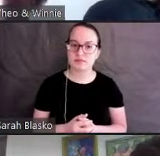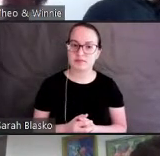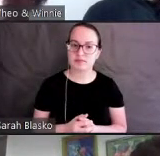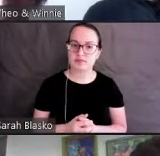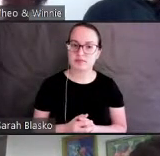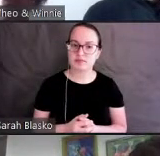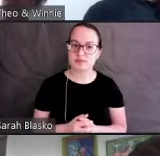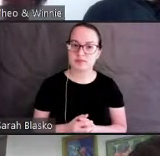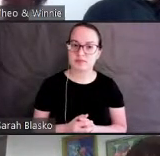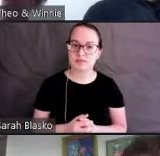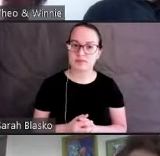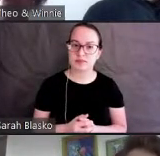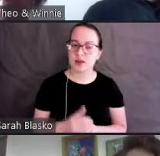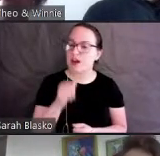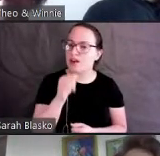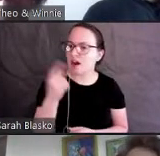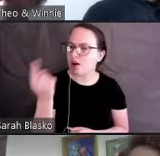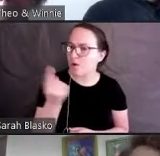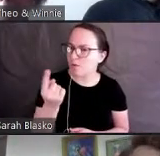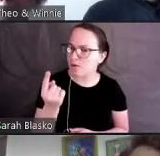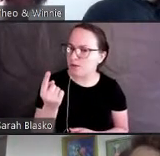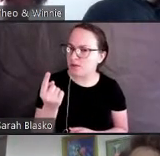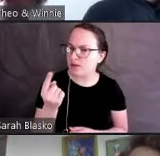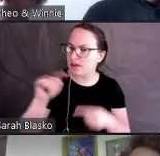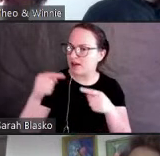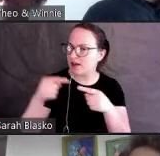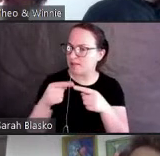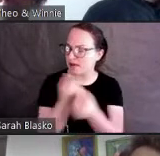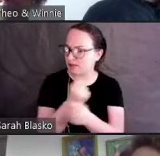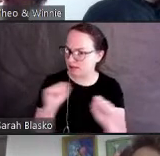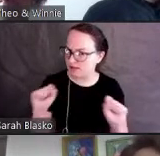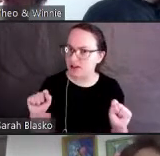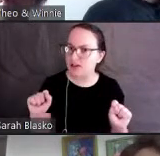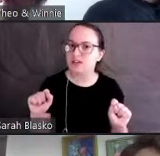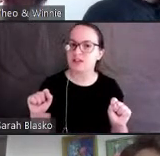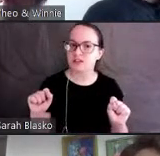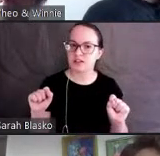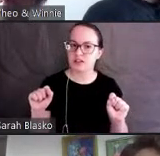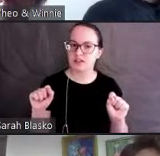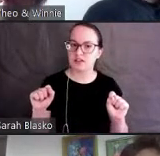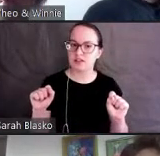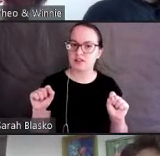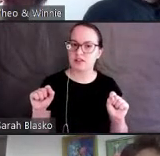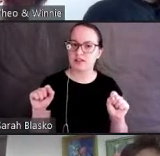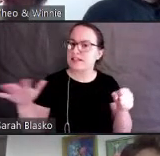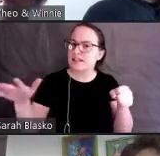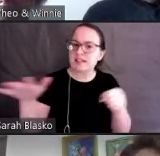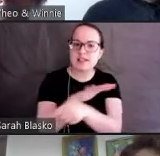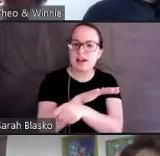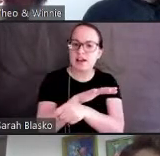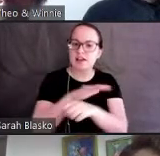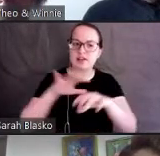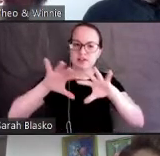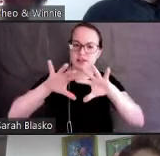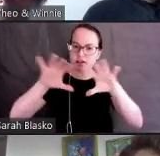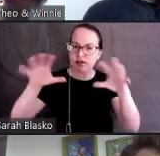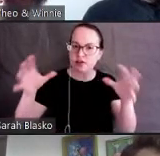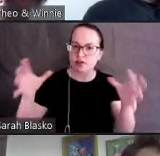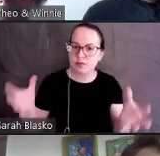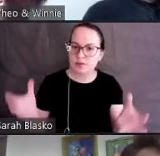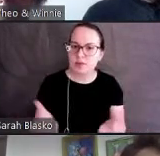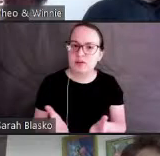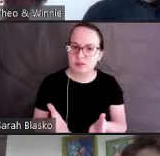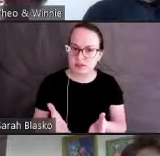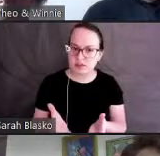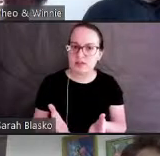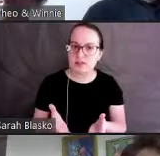our salvation, that this whole thing, this whole creation, this whole movement has been